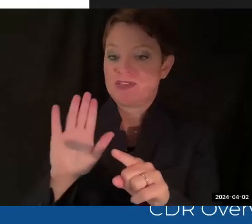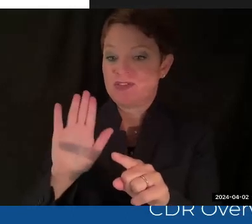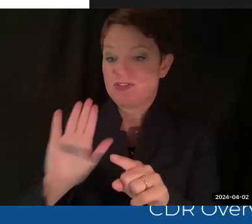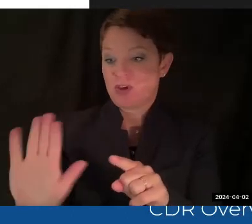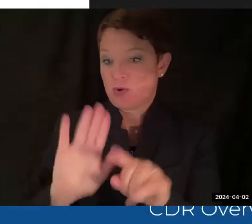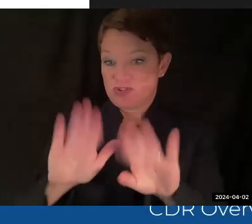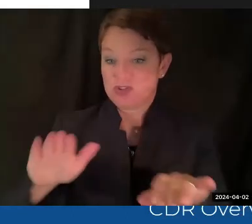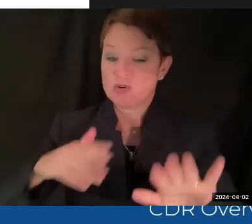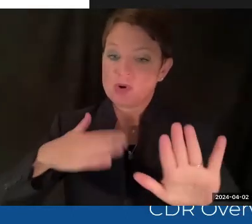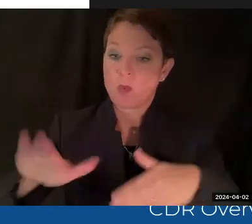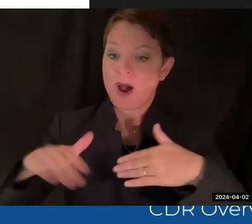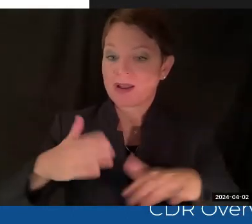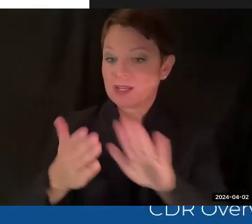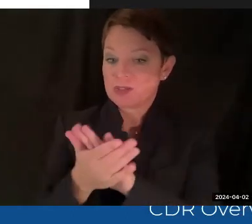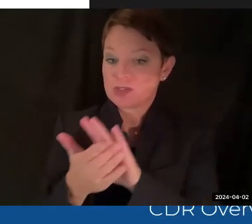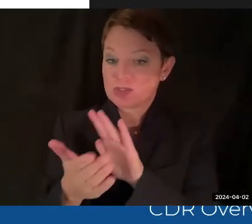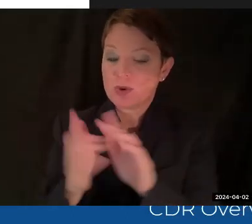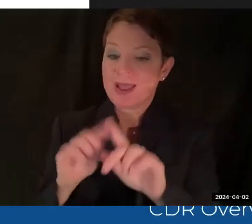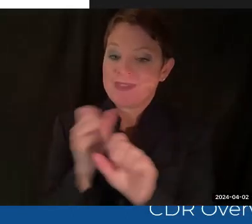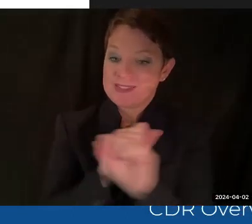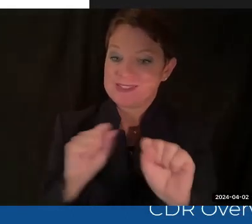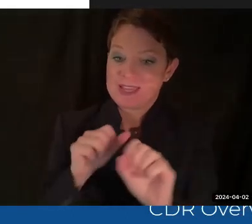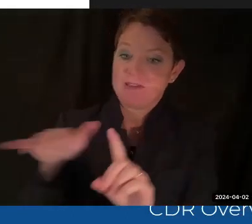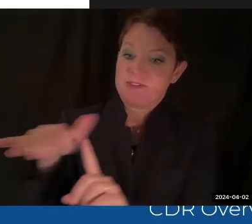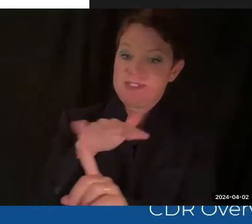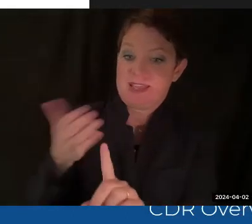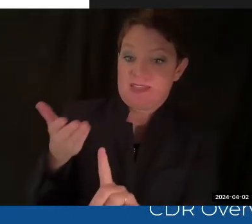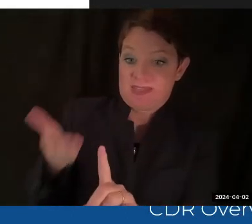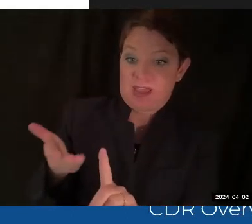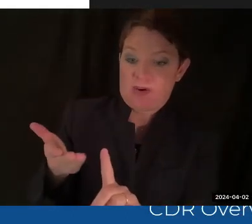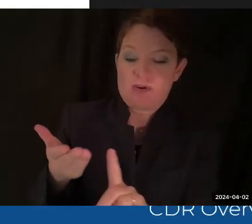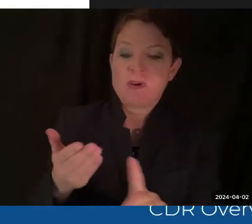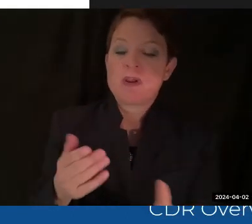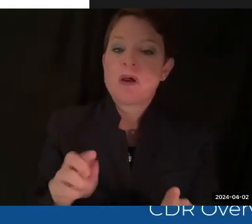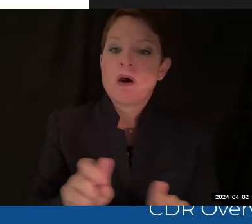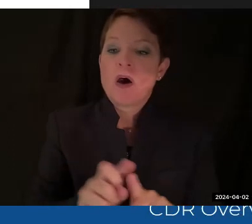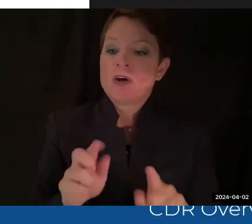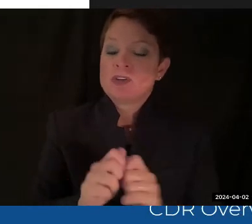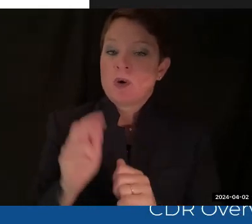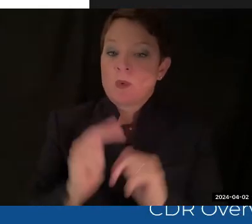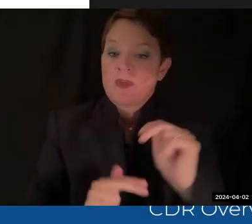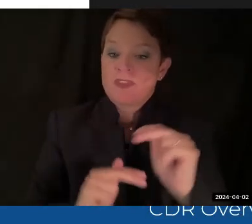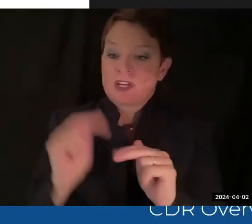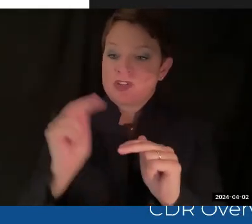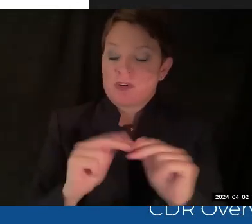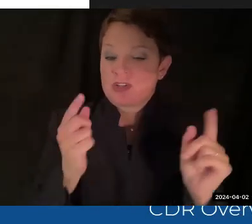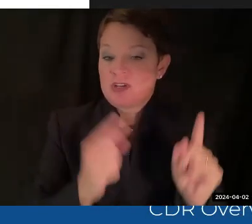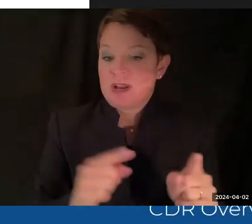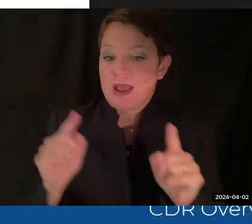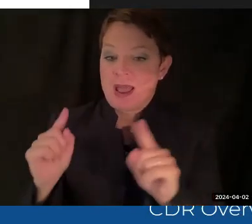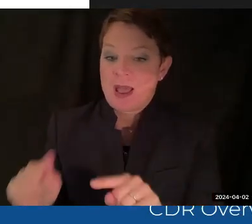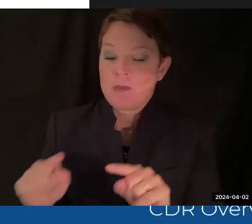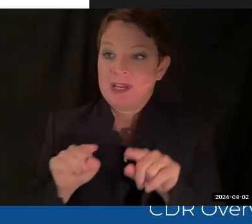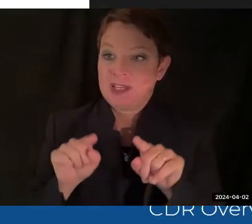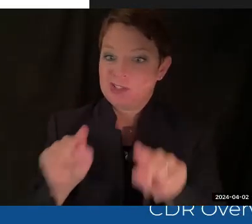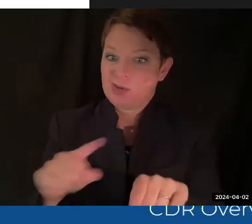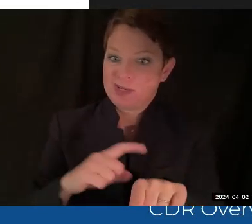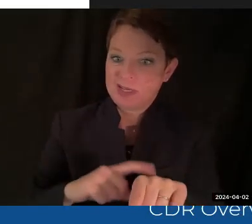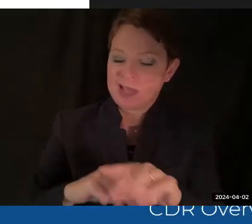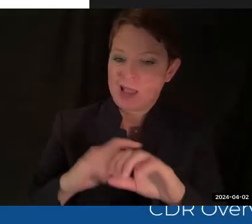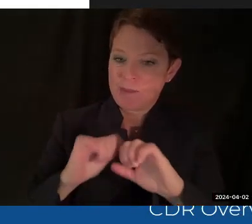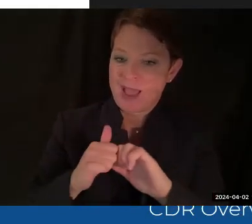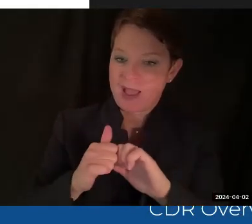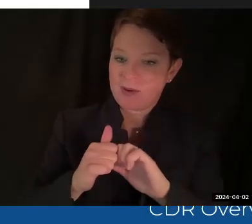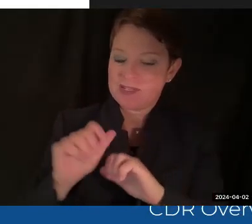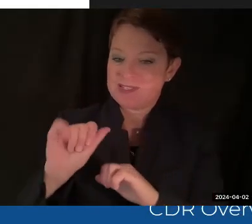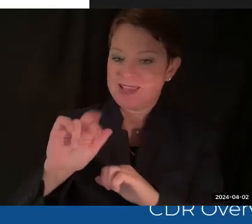that are walking to school and the safety around there. Also with the constructions that's going on for over a period of time, like how does the